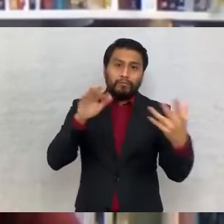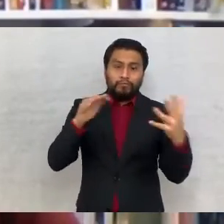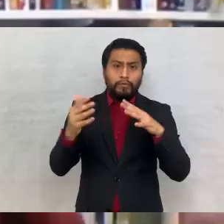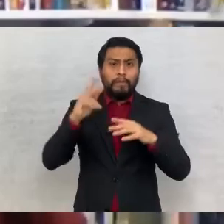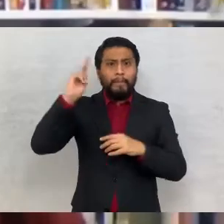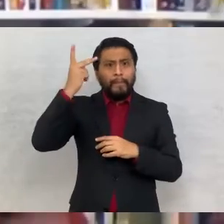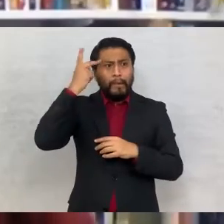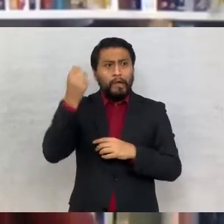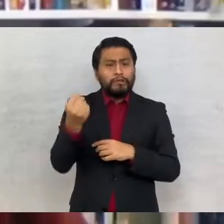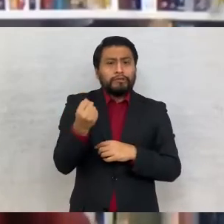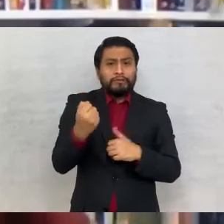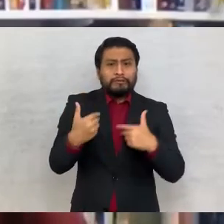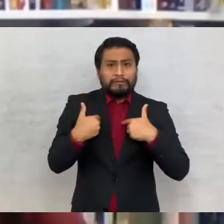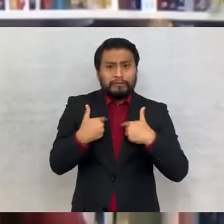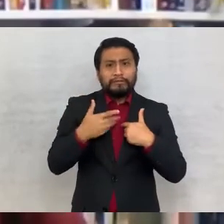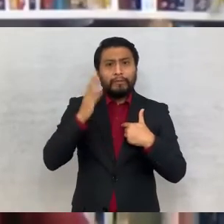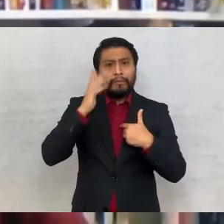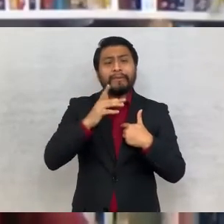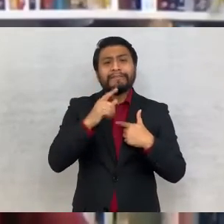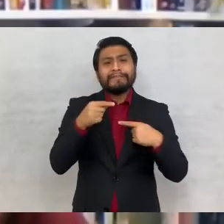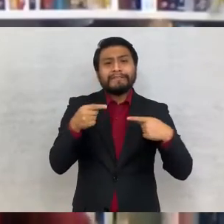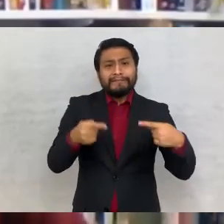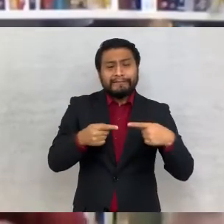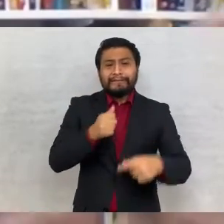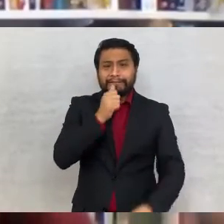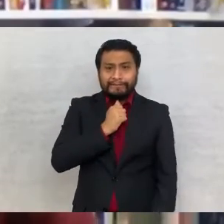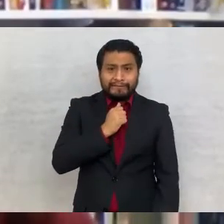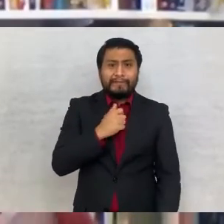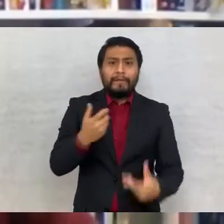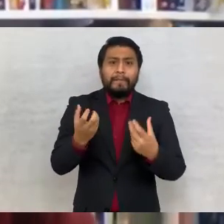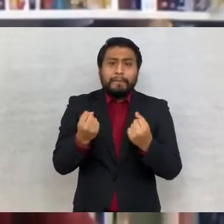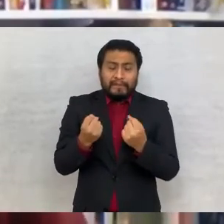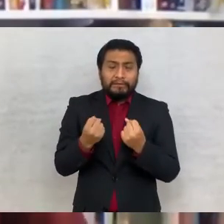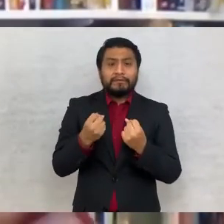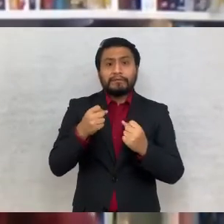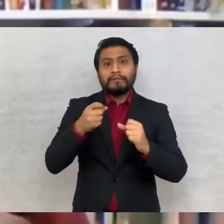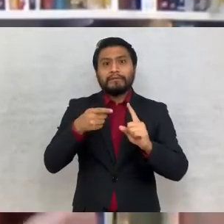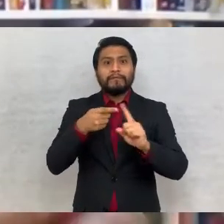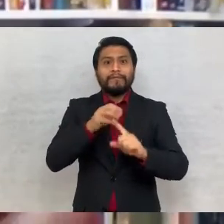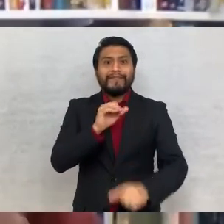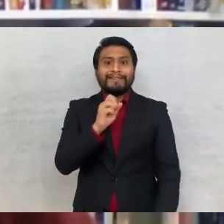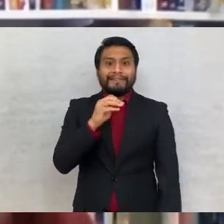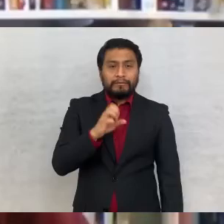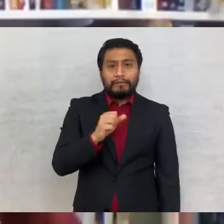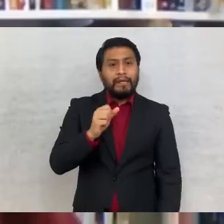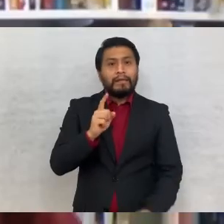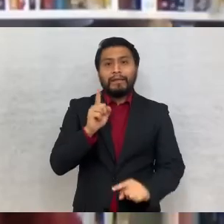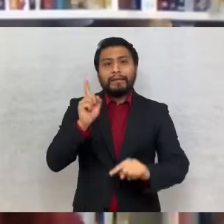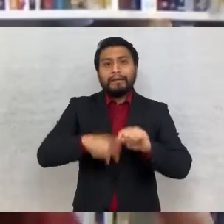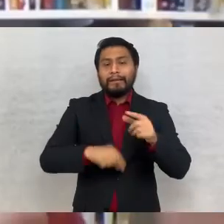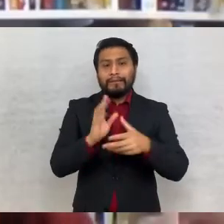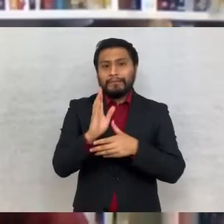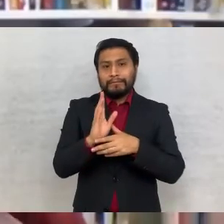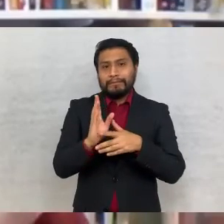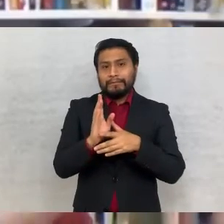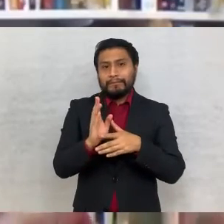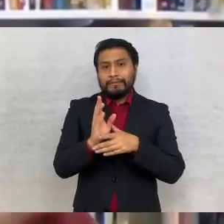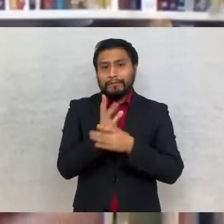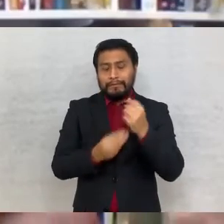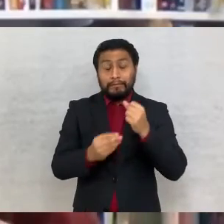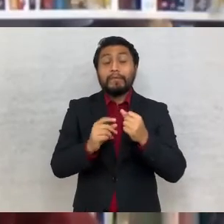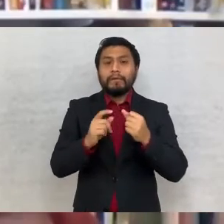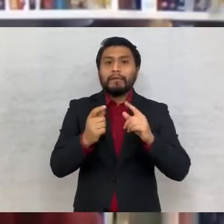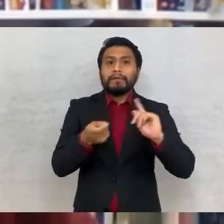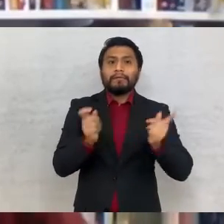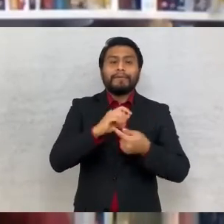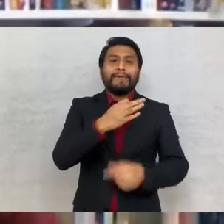Eugenics would be called on to contain the advance of an invisible monster that threatened to sneak in, producing disastrous consequences